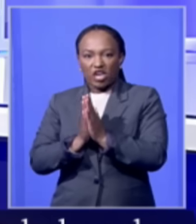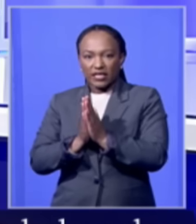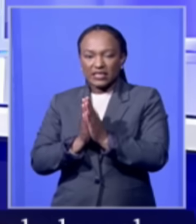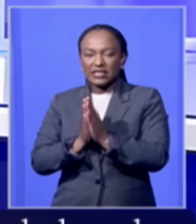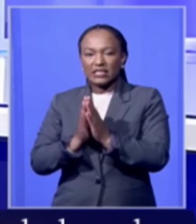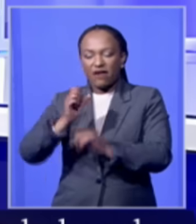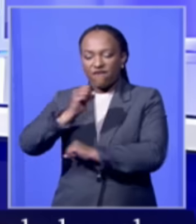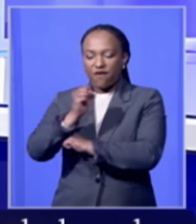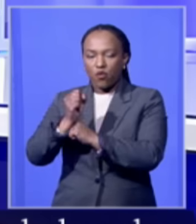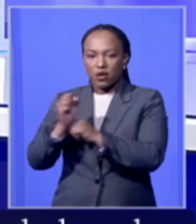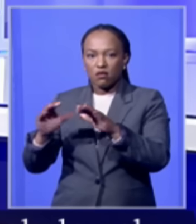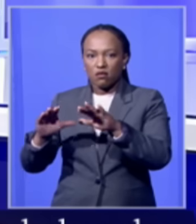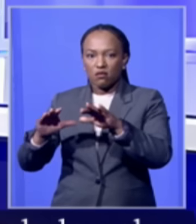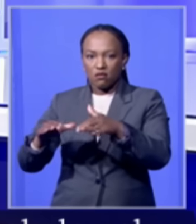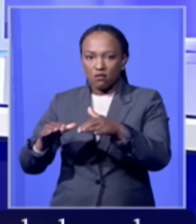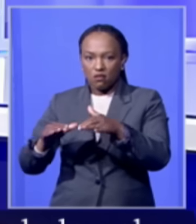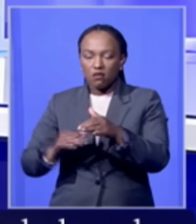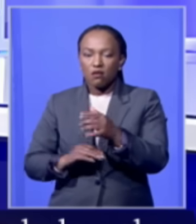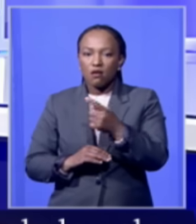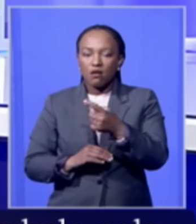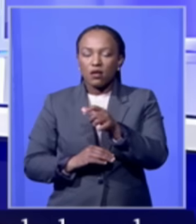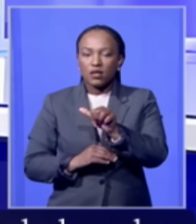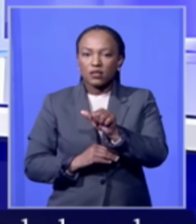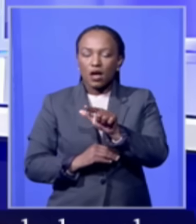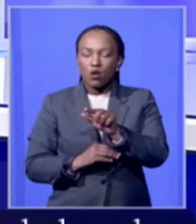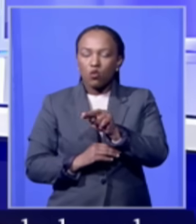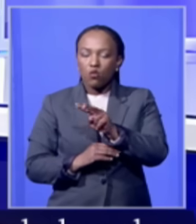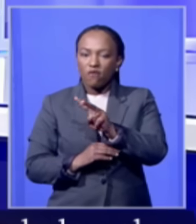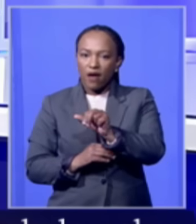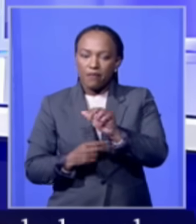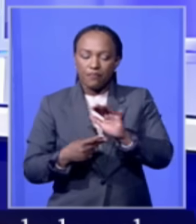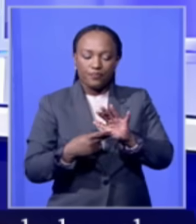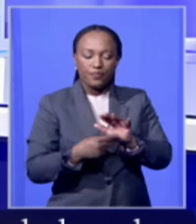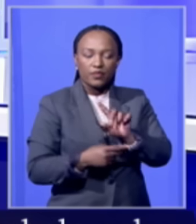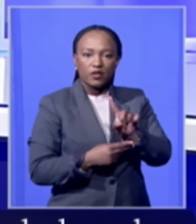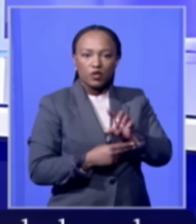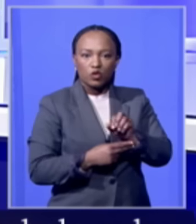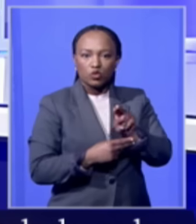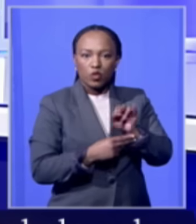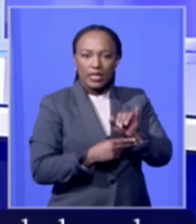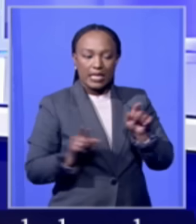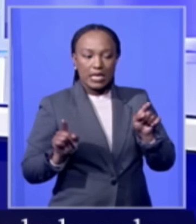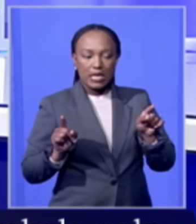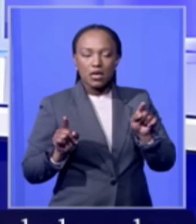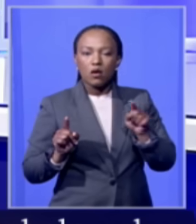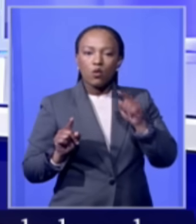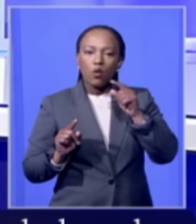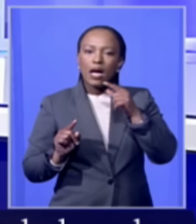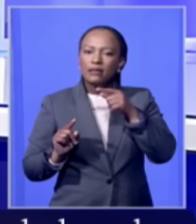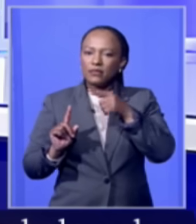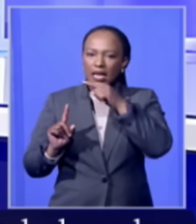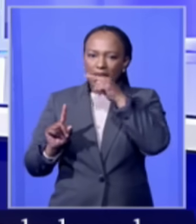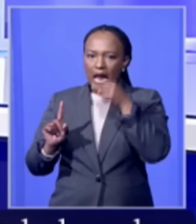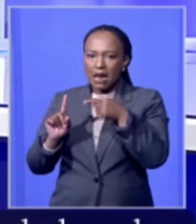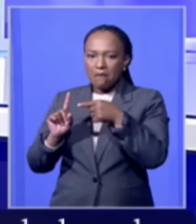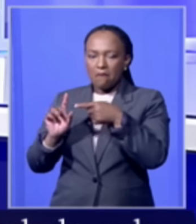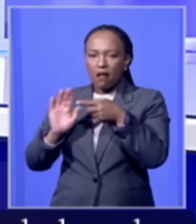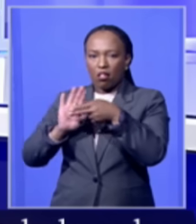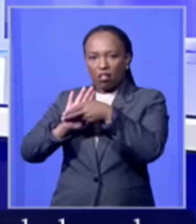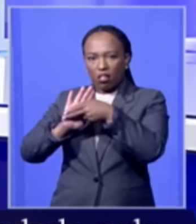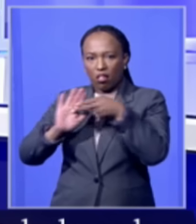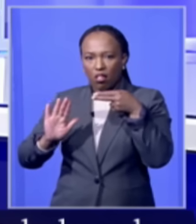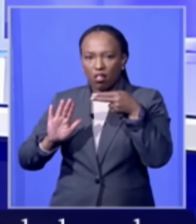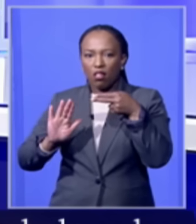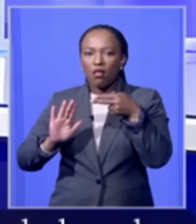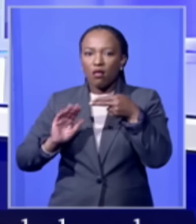Gxaluva le molwela ditokelo Sherin Zondi ba letetše gore ba bule molato wa go senya leina kgahlanong le molaodi wa Freedom of Religion